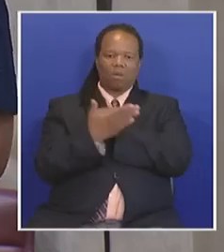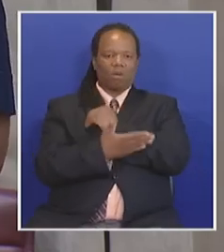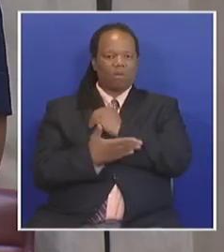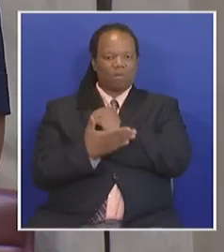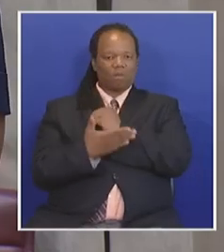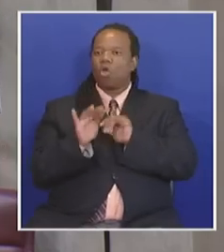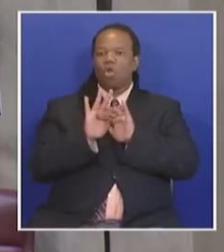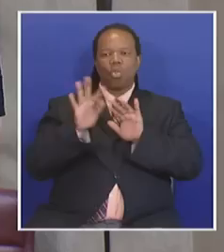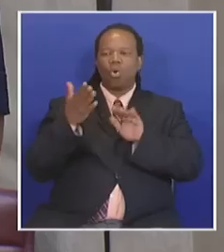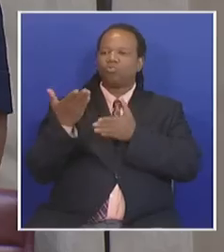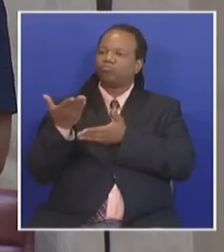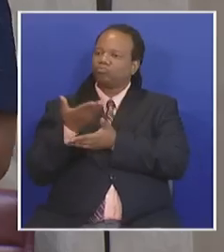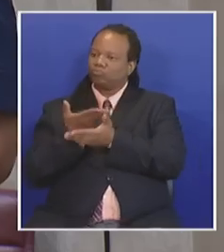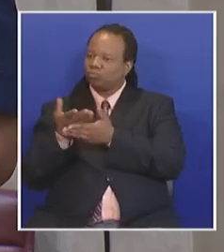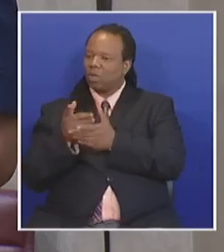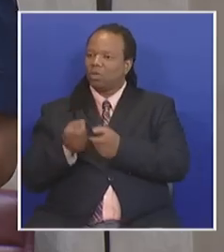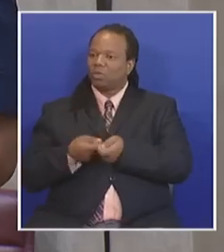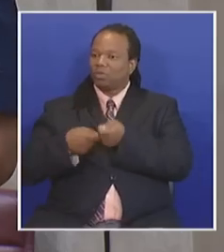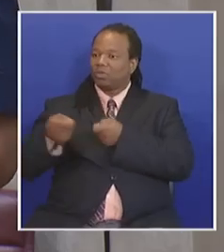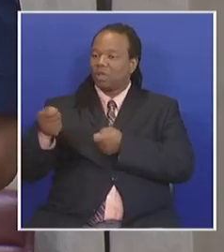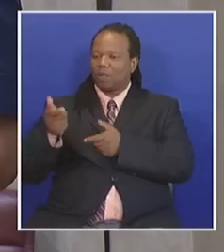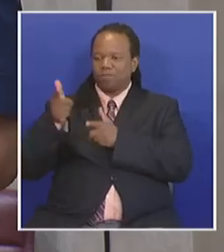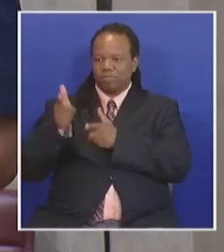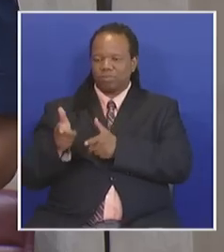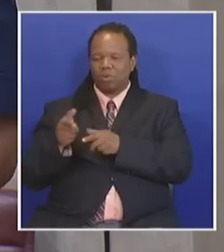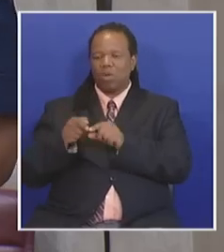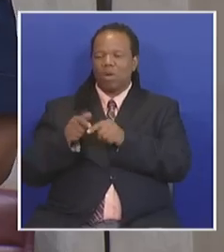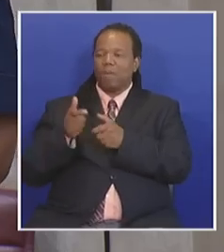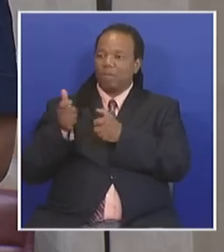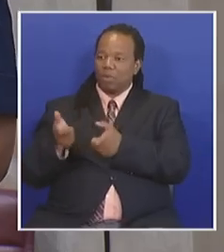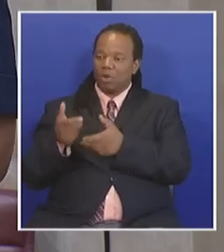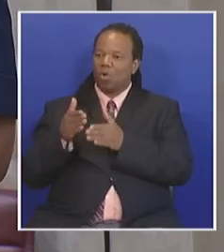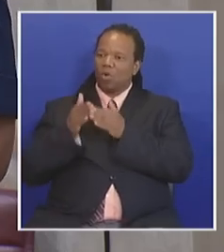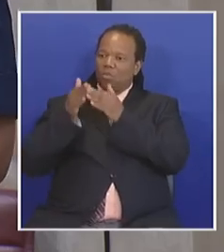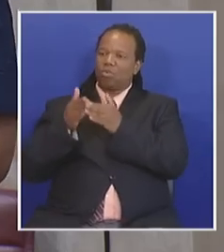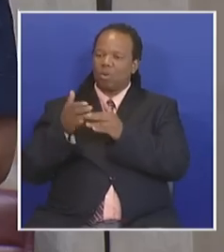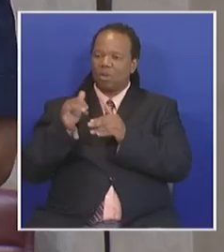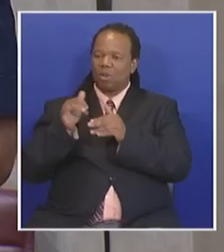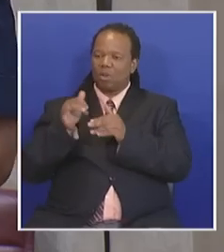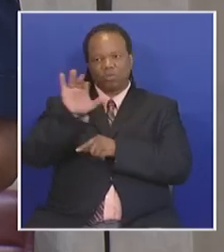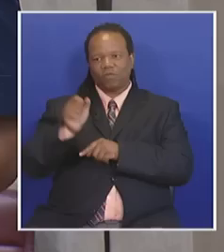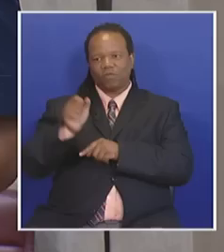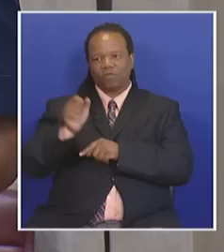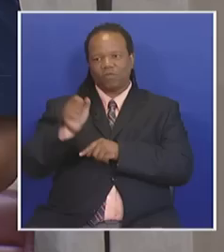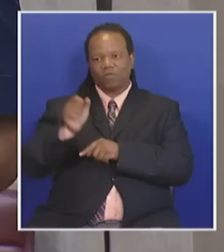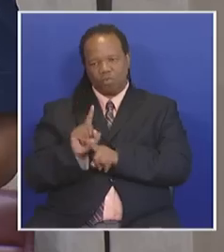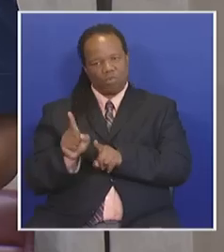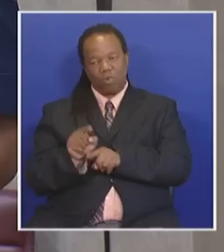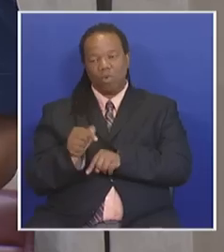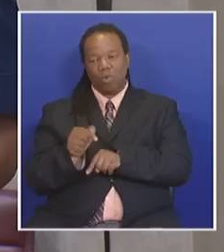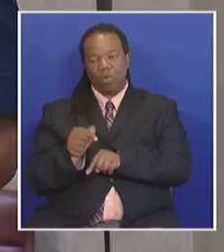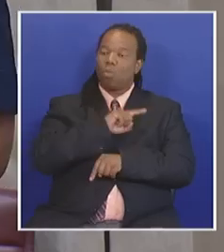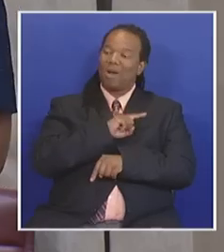sales and shipment of arms, ammunition, and all types of military vehicles to South Africa, protesting the country's